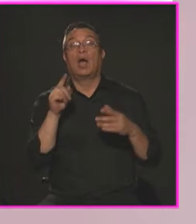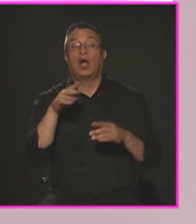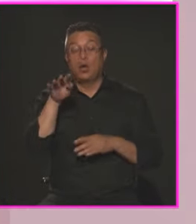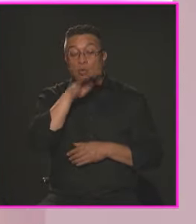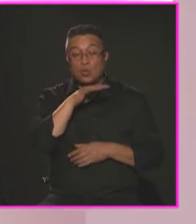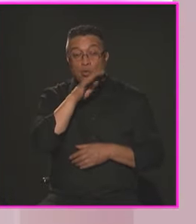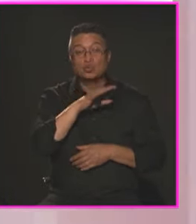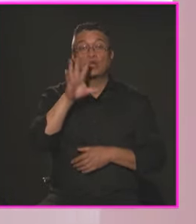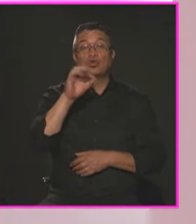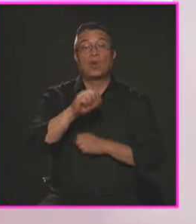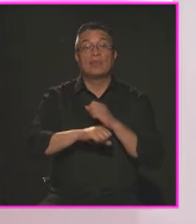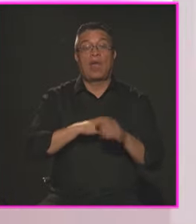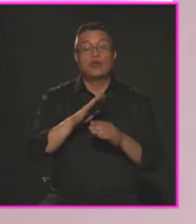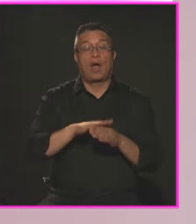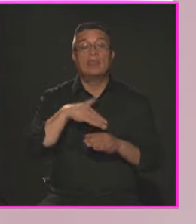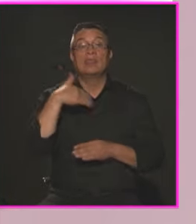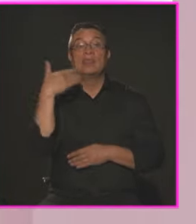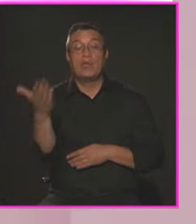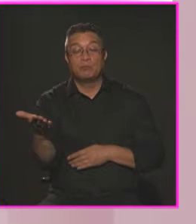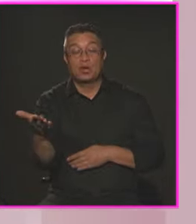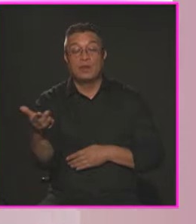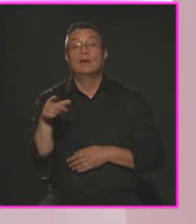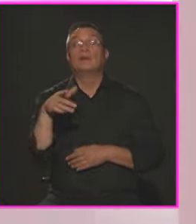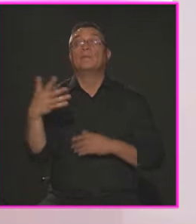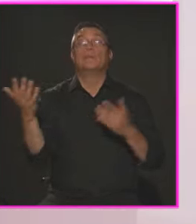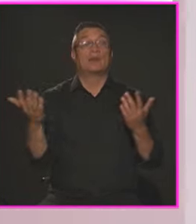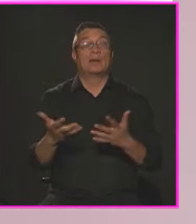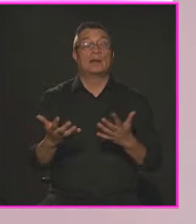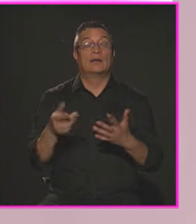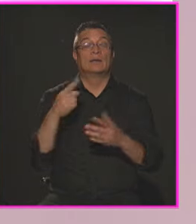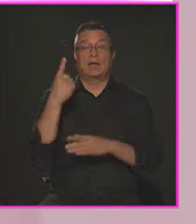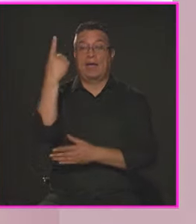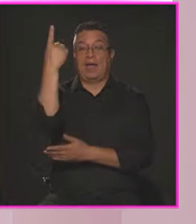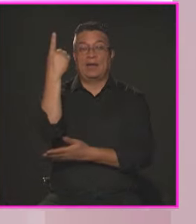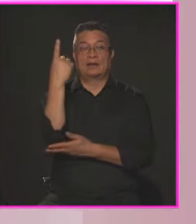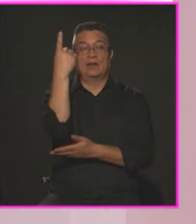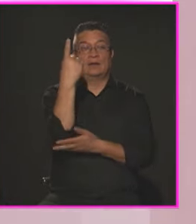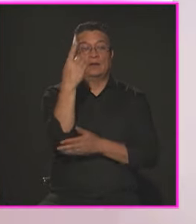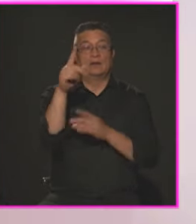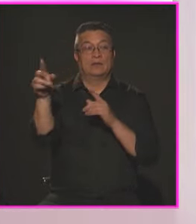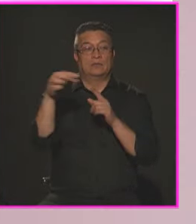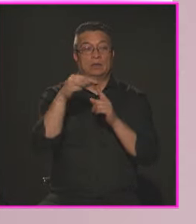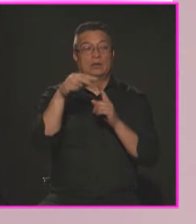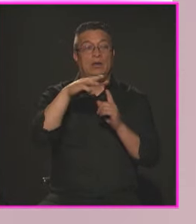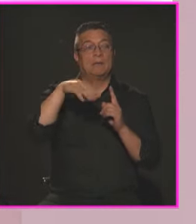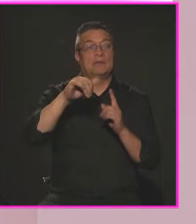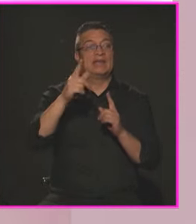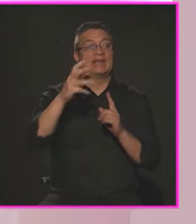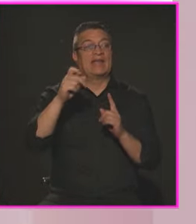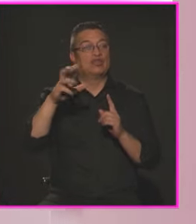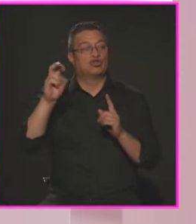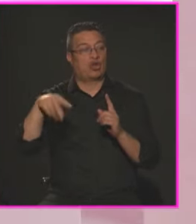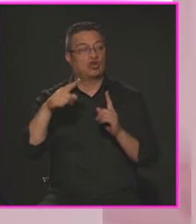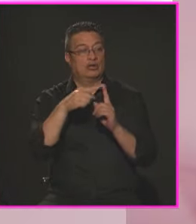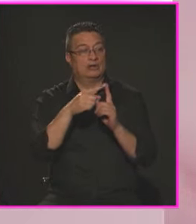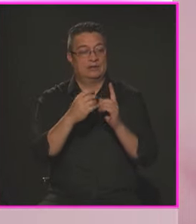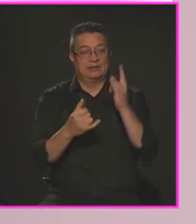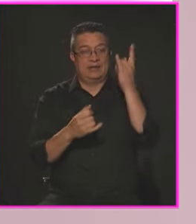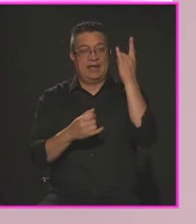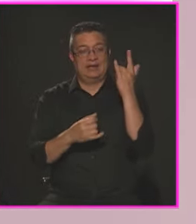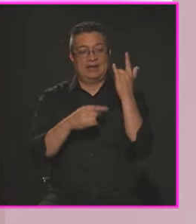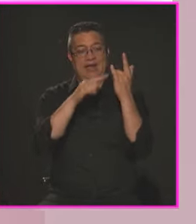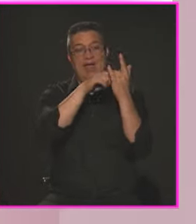big interferometer called LIGO and Virgo, which detected the gravitational waves. It's a huge instrument. Each arm is 4